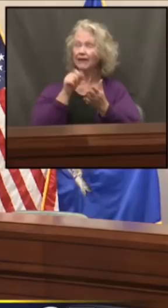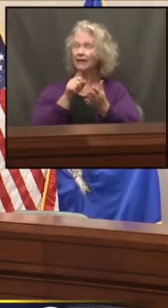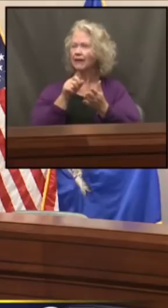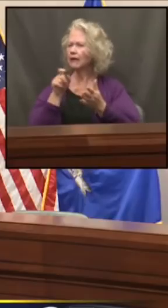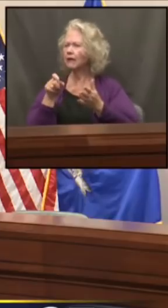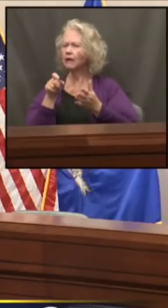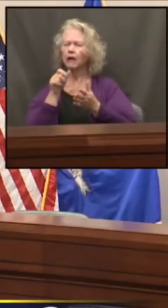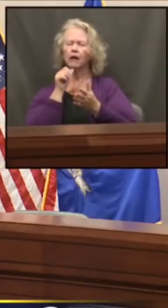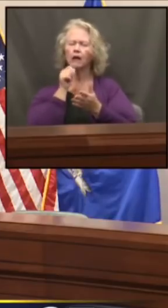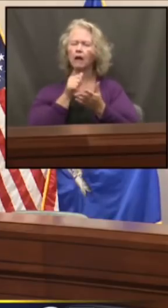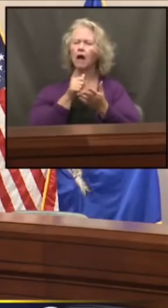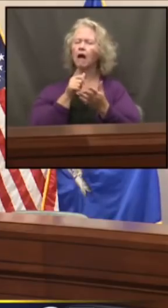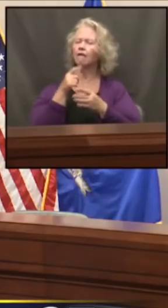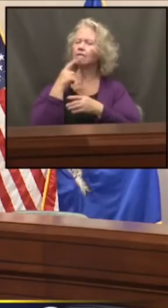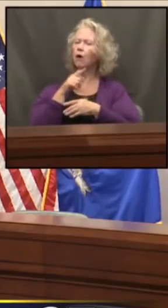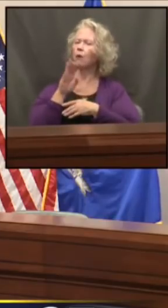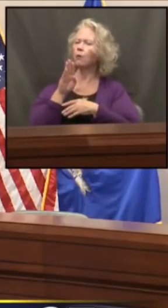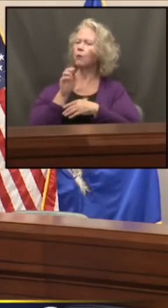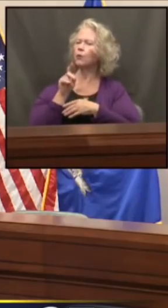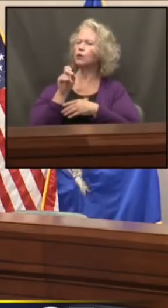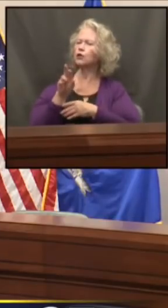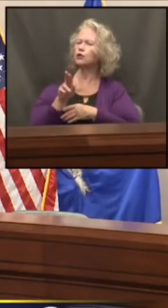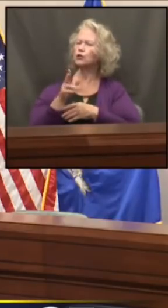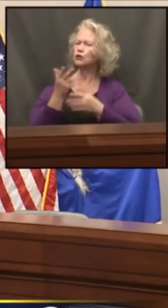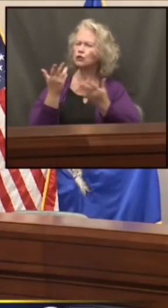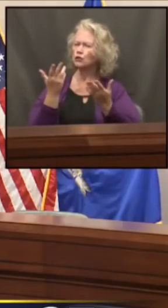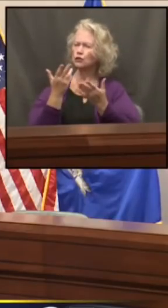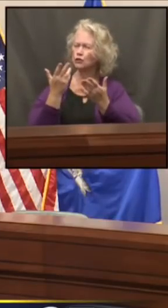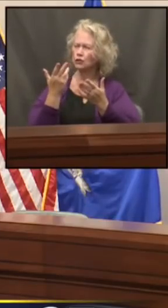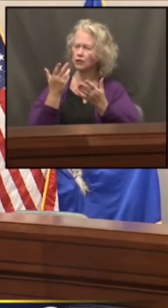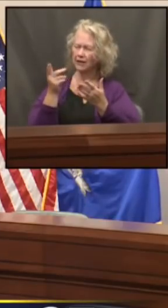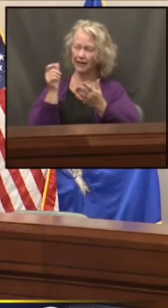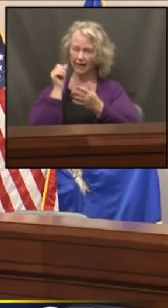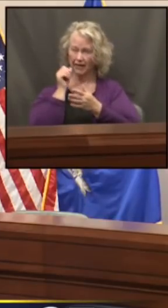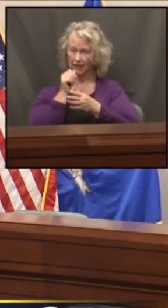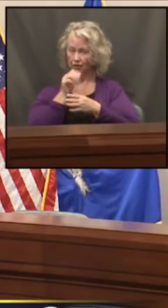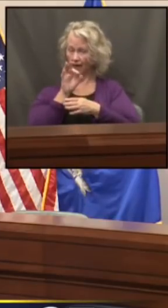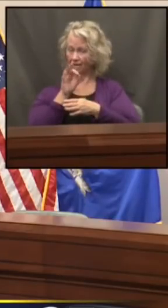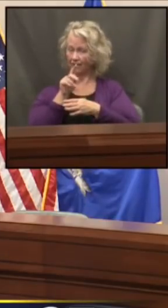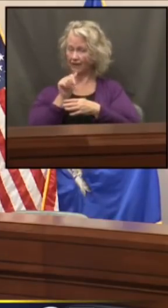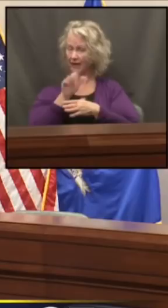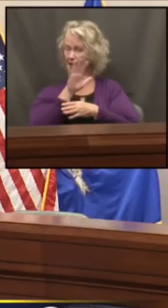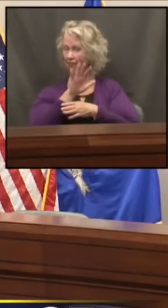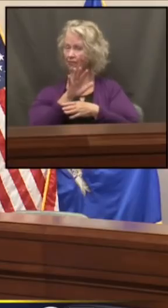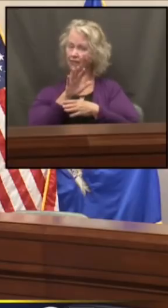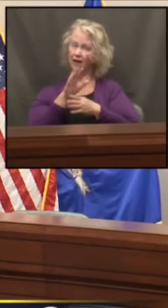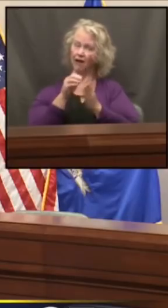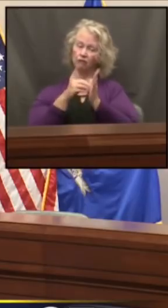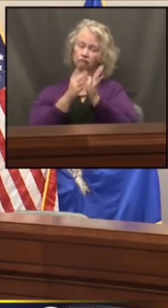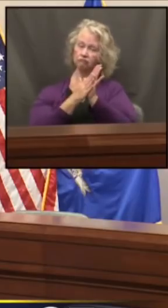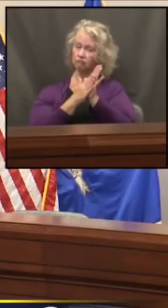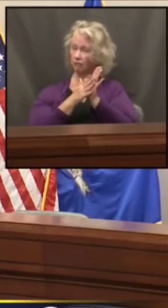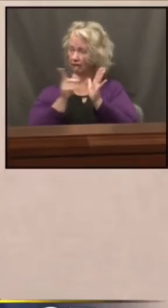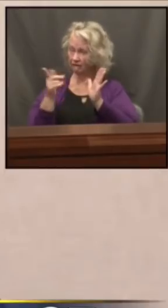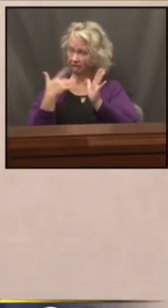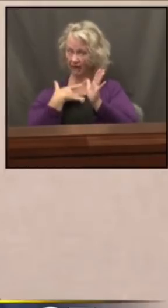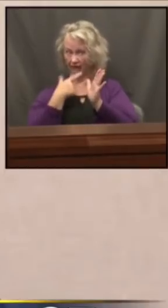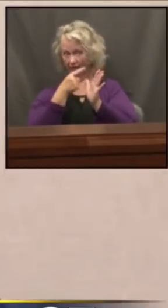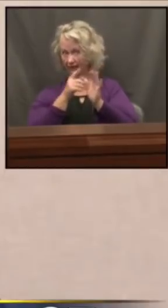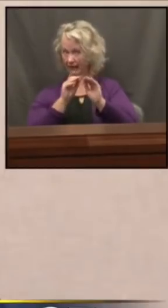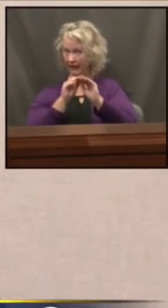shots. What's your take on the FDA's decision yesterday? Do you feel like you're getting a clear direction from the